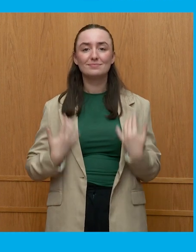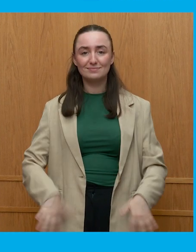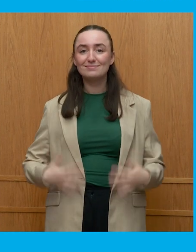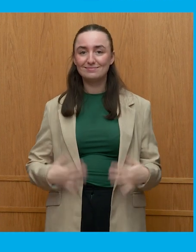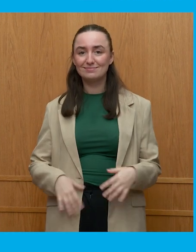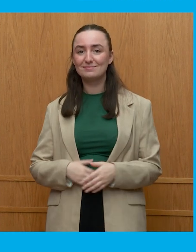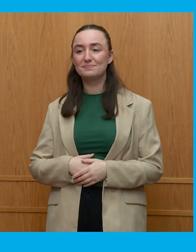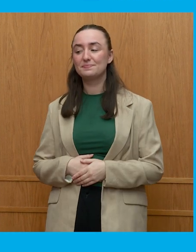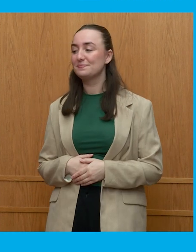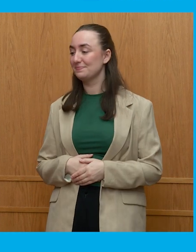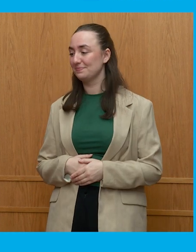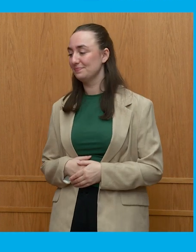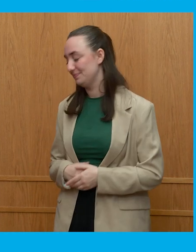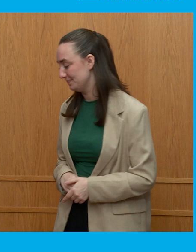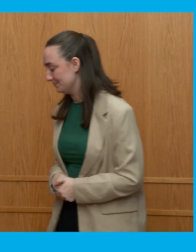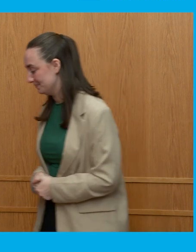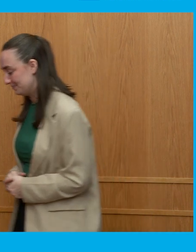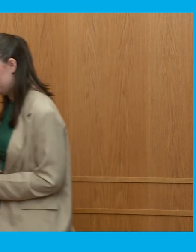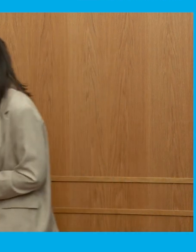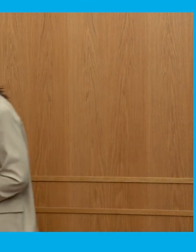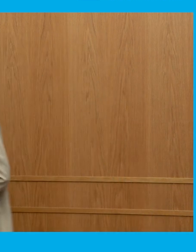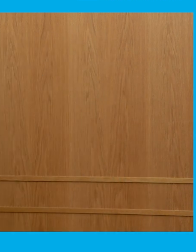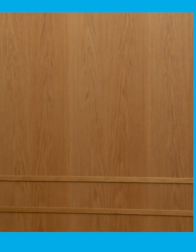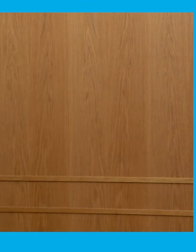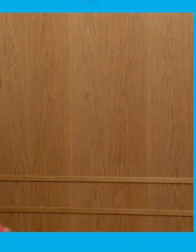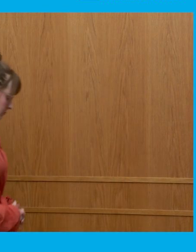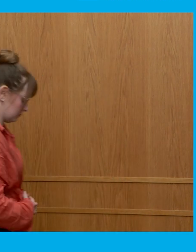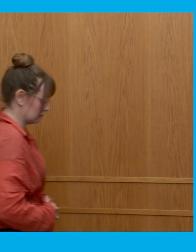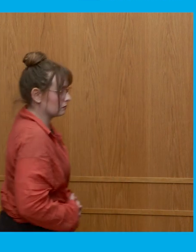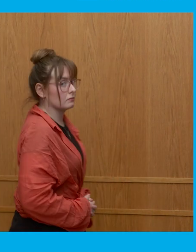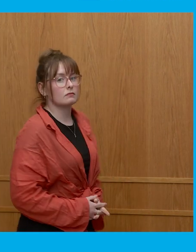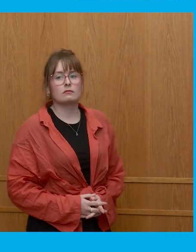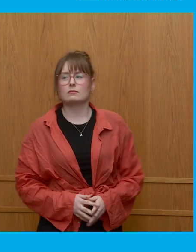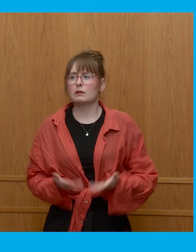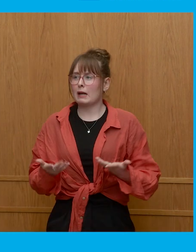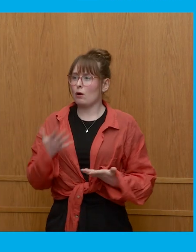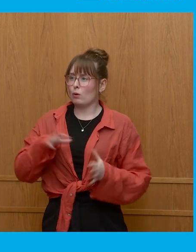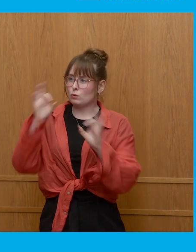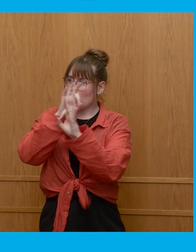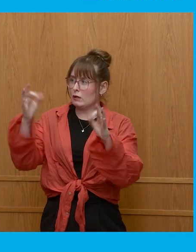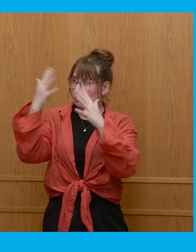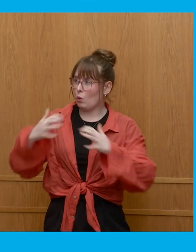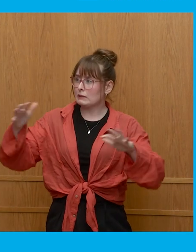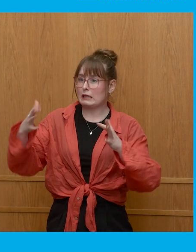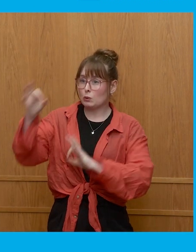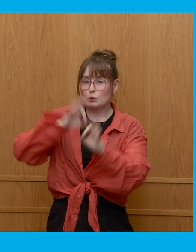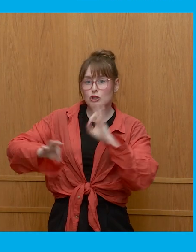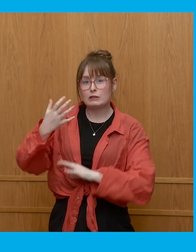think I'd like, if it's okay now, to open the floor for